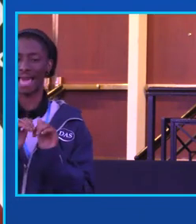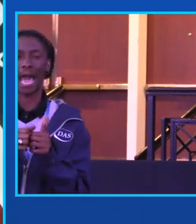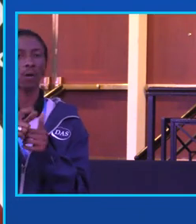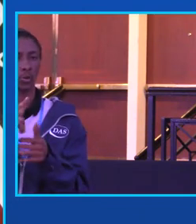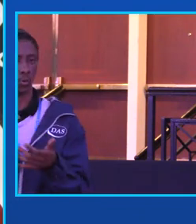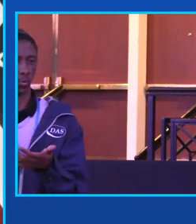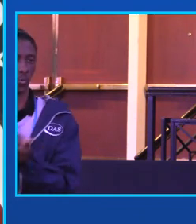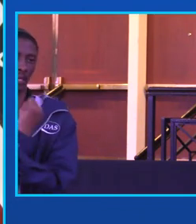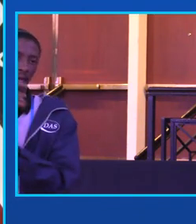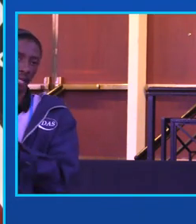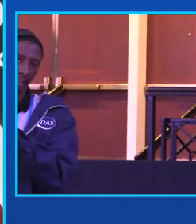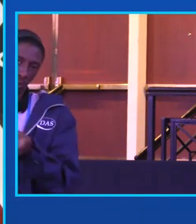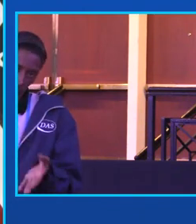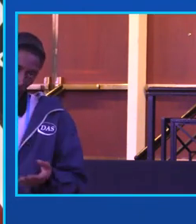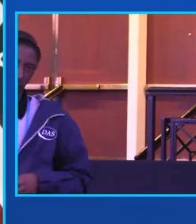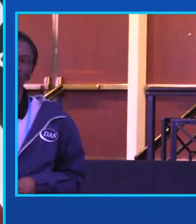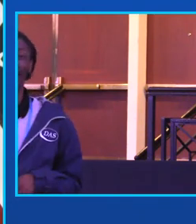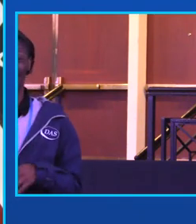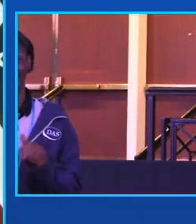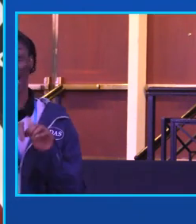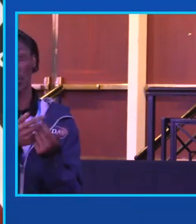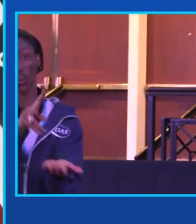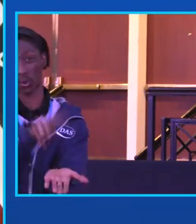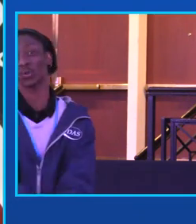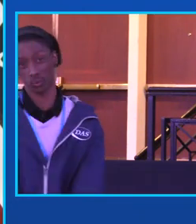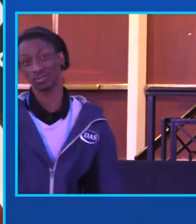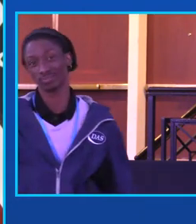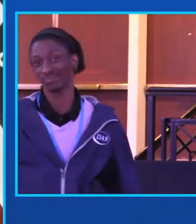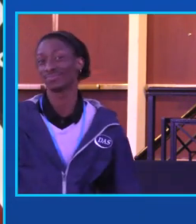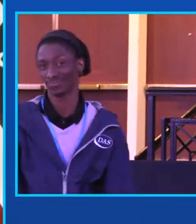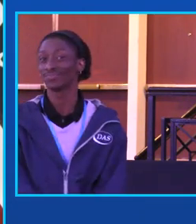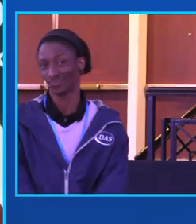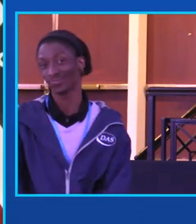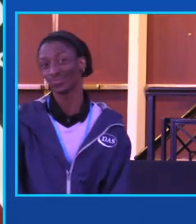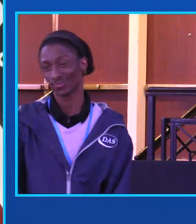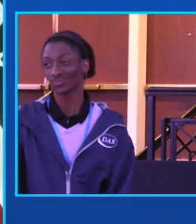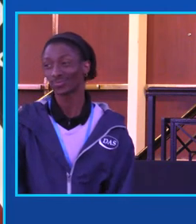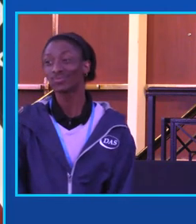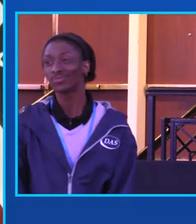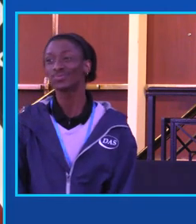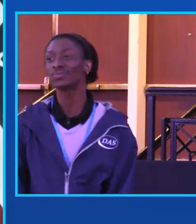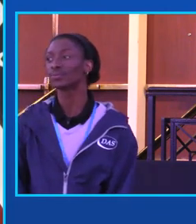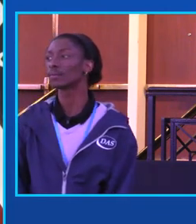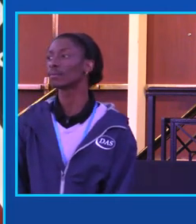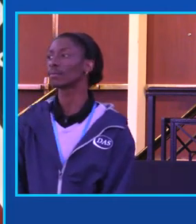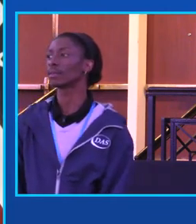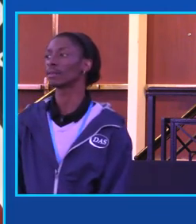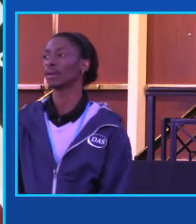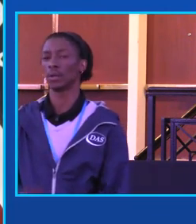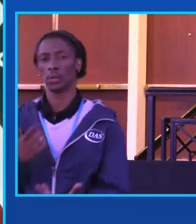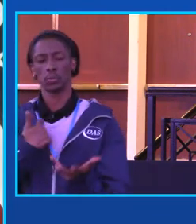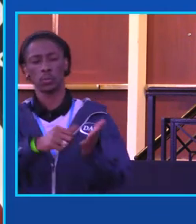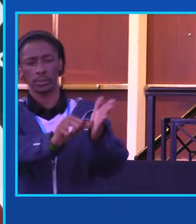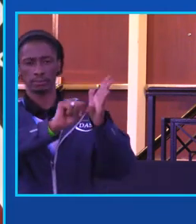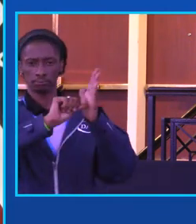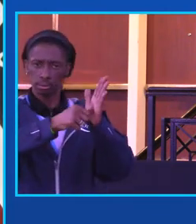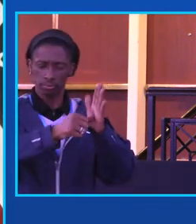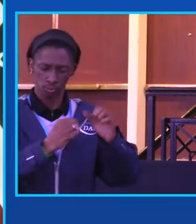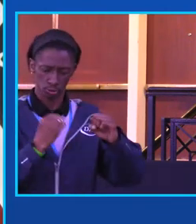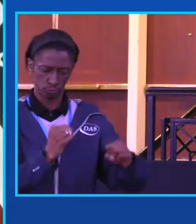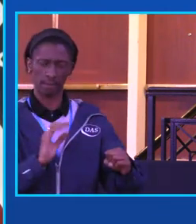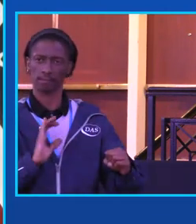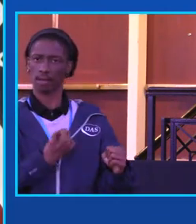win elections. It's how you lose them. We've placed a heavy emphasis on strengthening